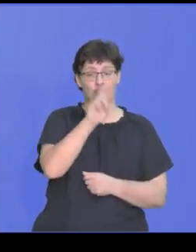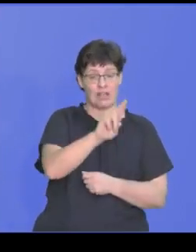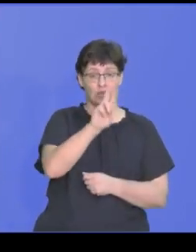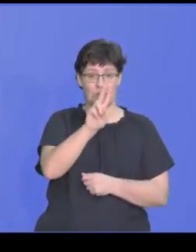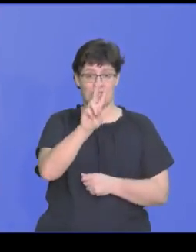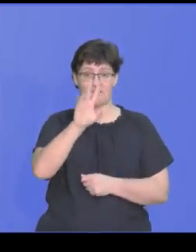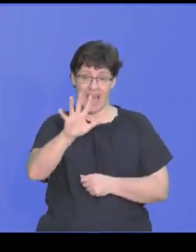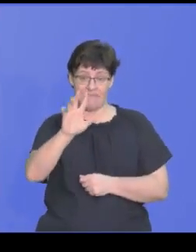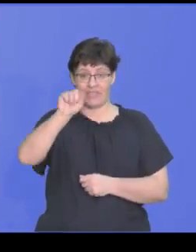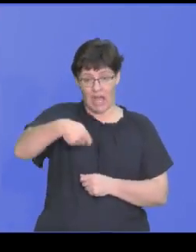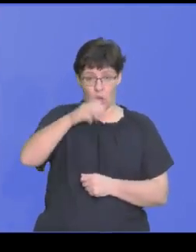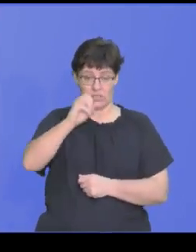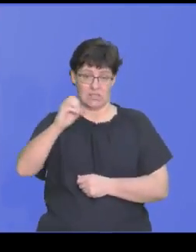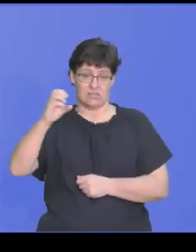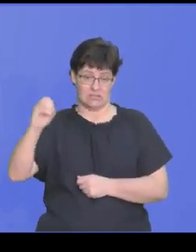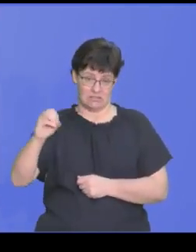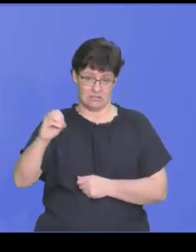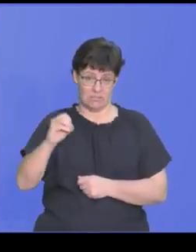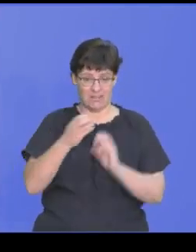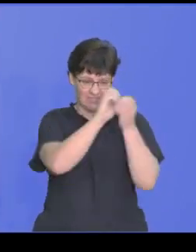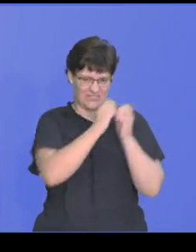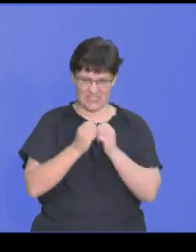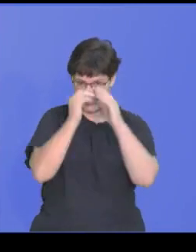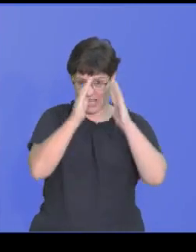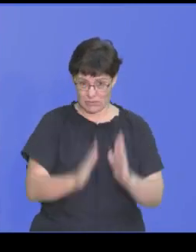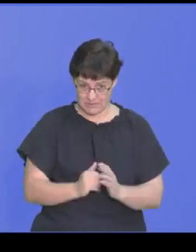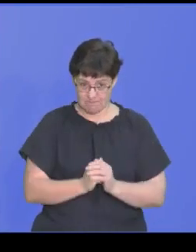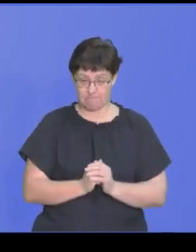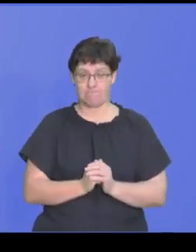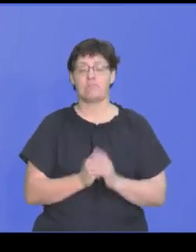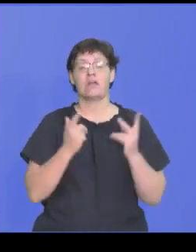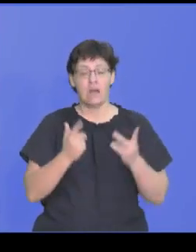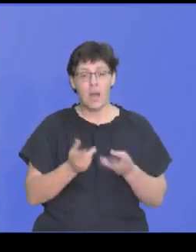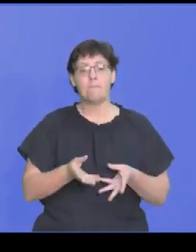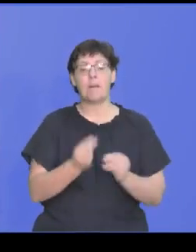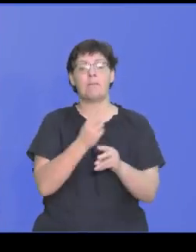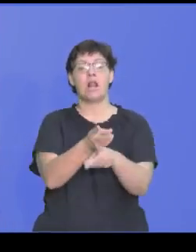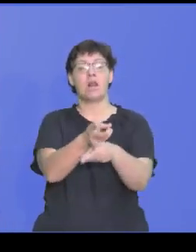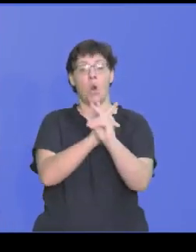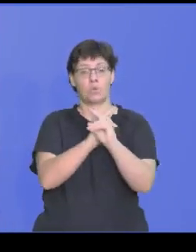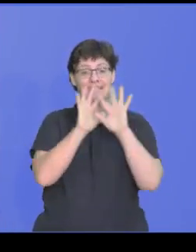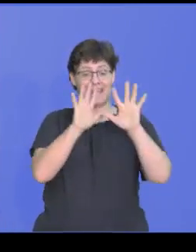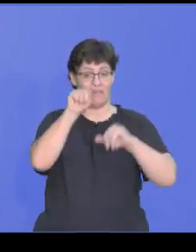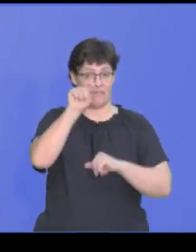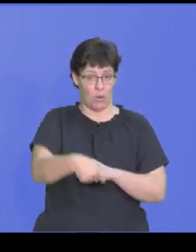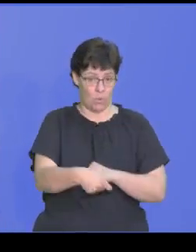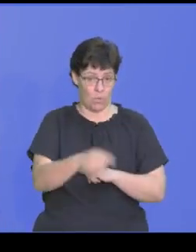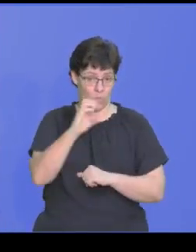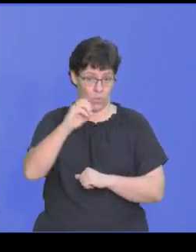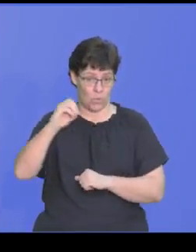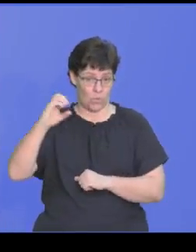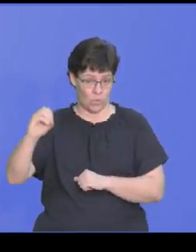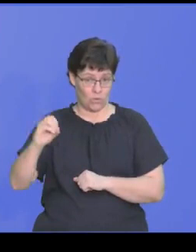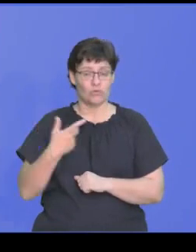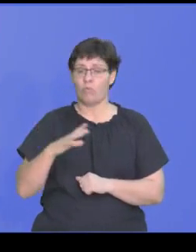25,000 Rand. That was what his house renovation was going to cost. He's taking out a loan for 10,000 Rand, so